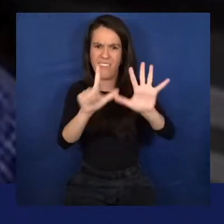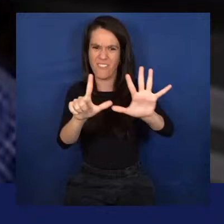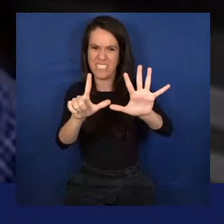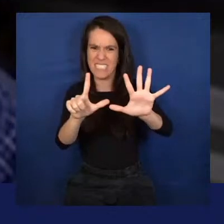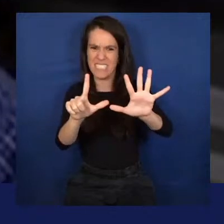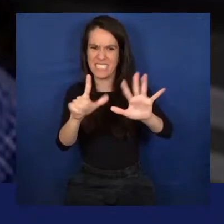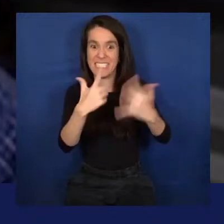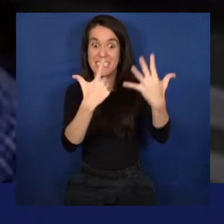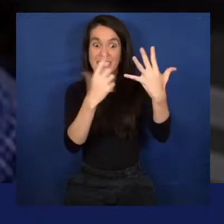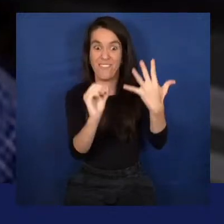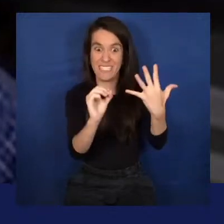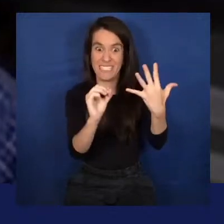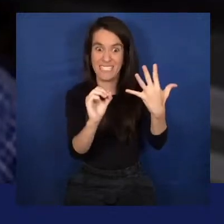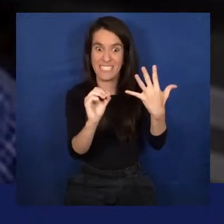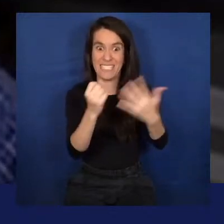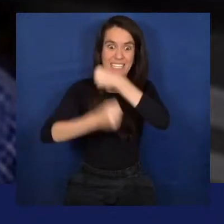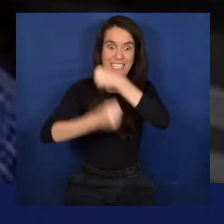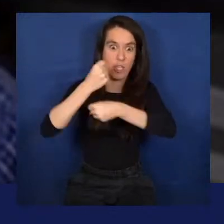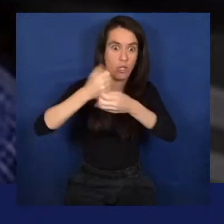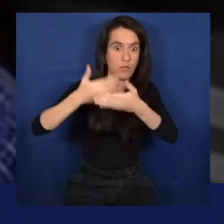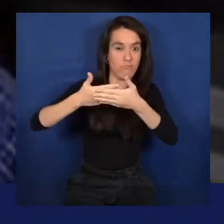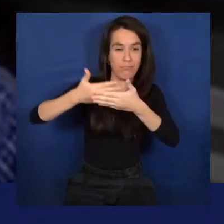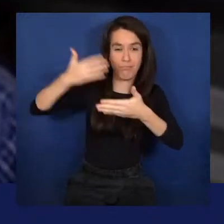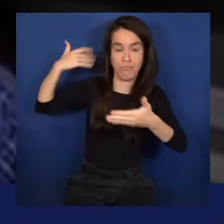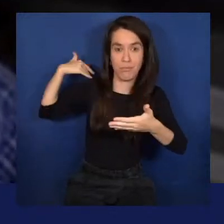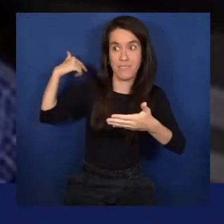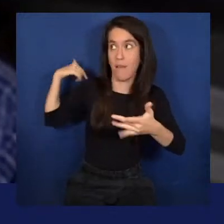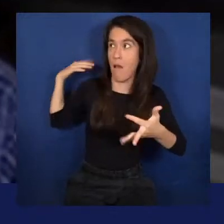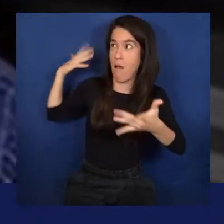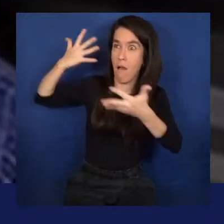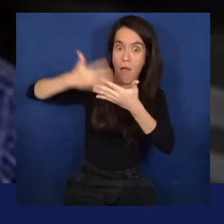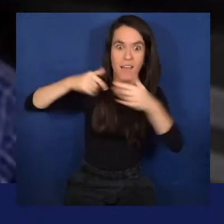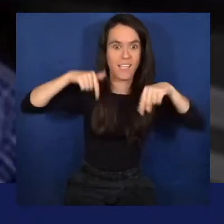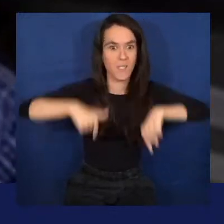have led us to this moment in 2020.